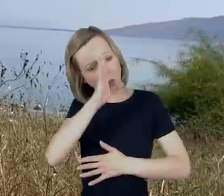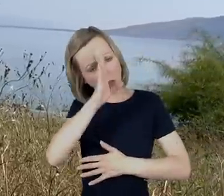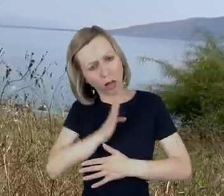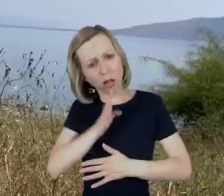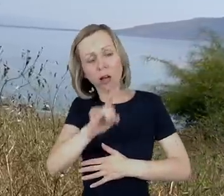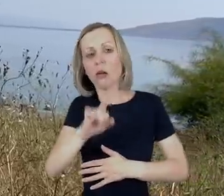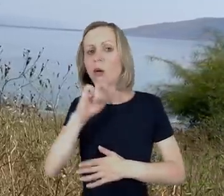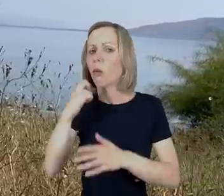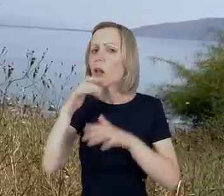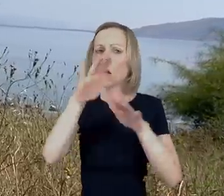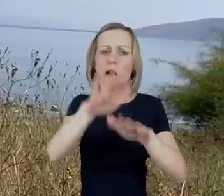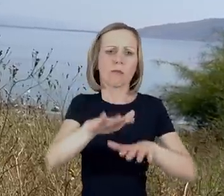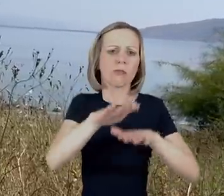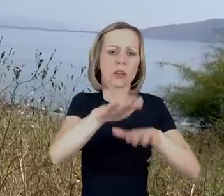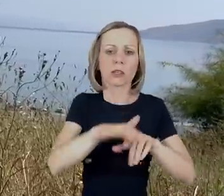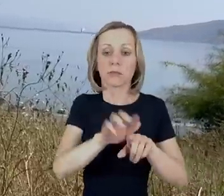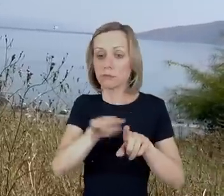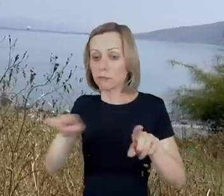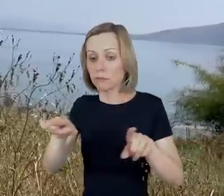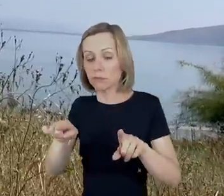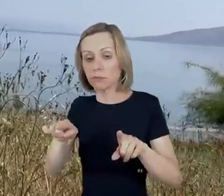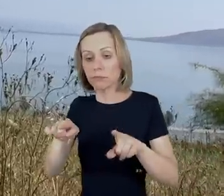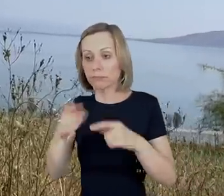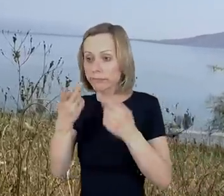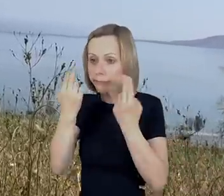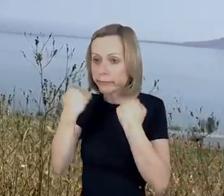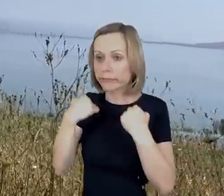mourn, for they will be comforted.